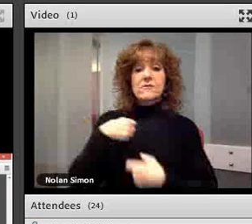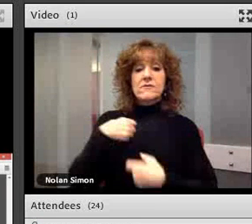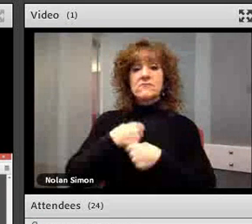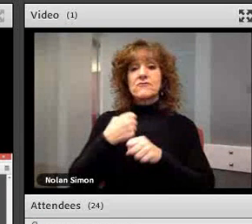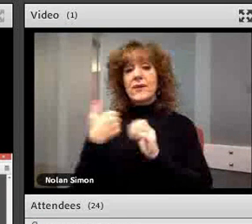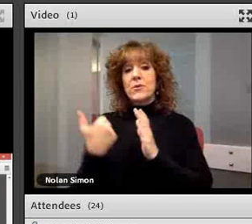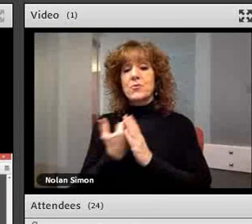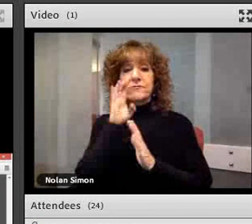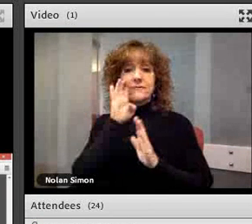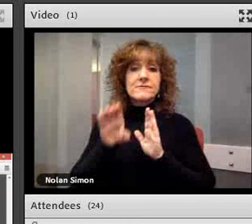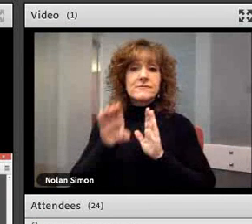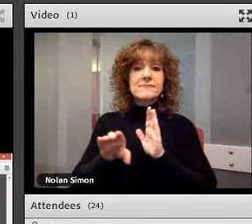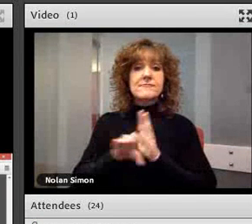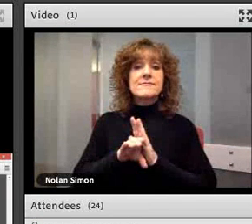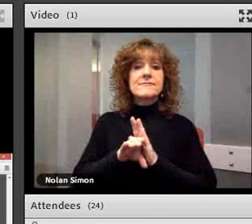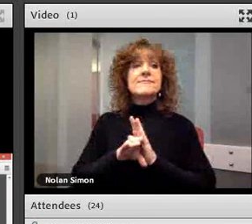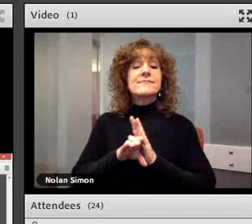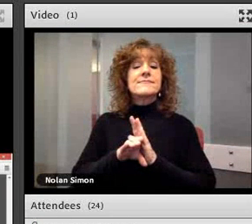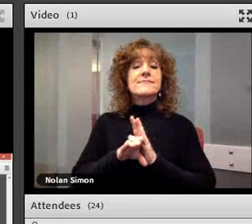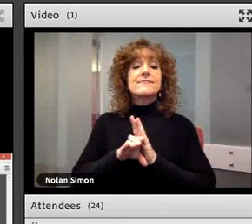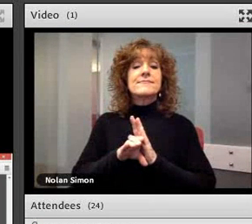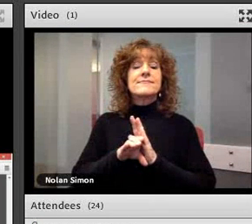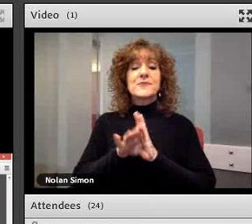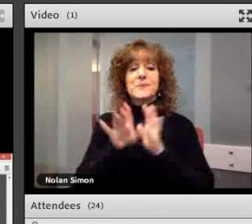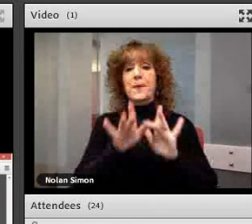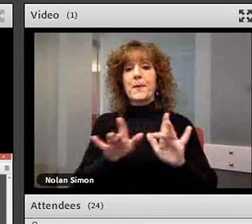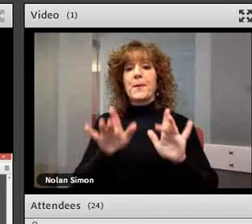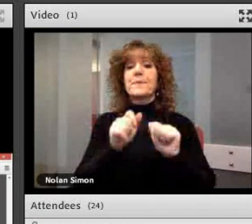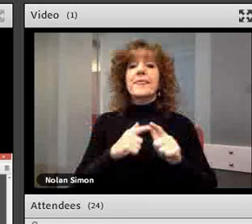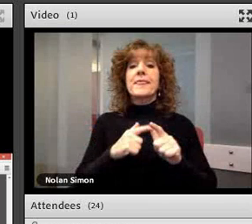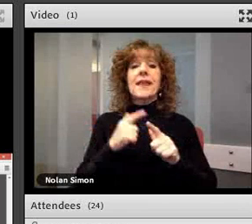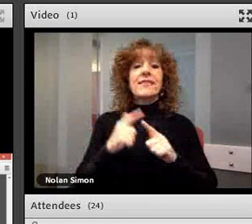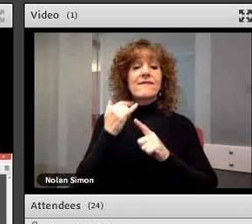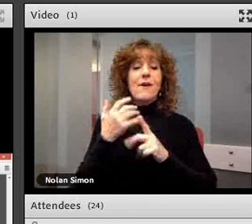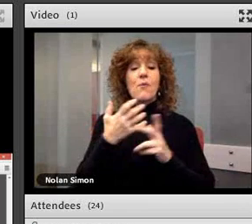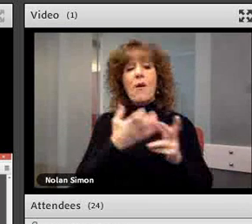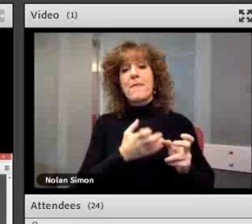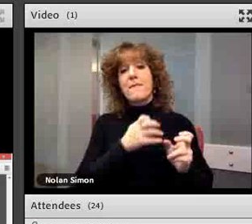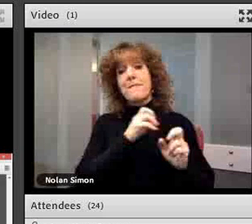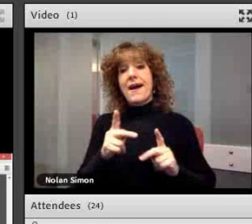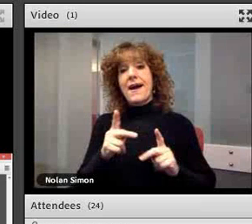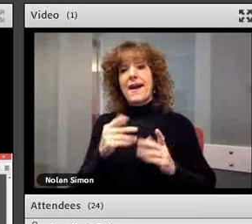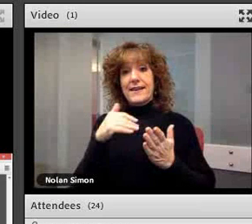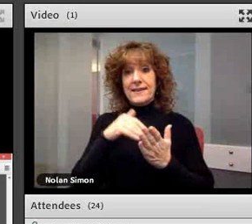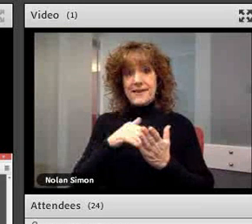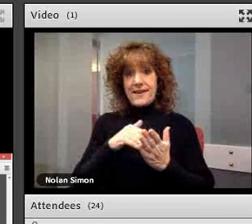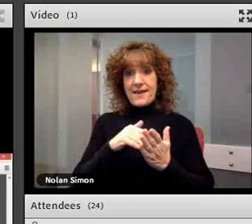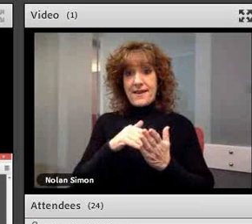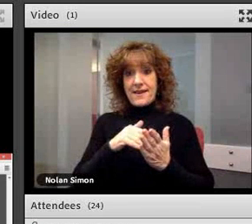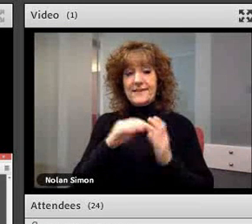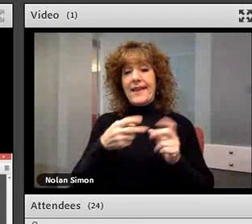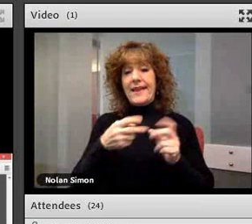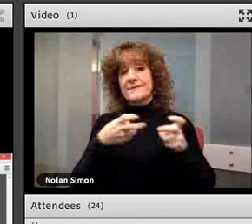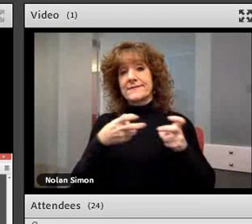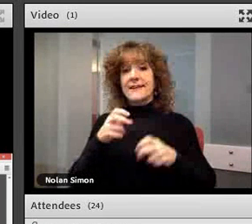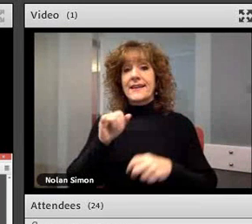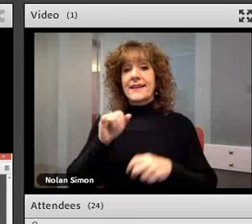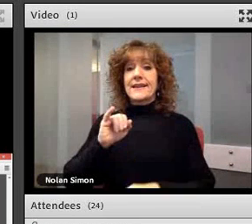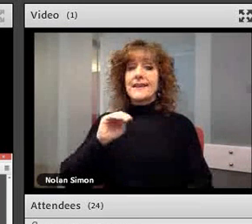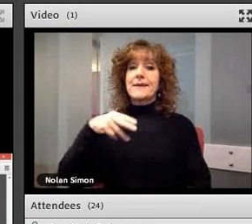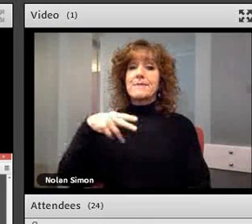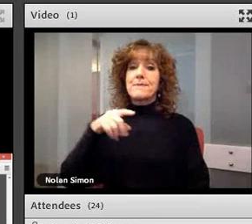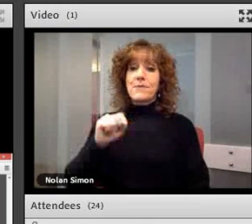a new image. So that's going to clear this up. And then if I want to bring back something, I can import something from my